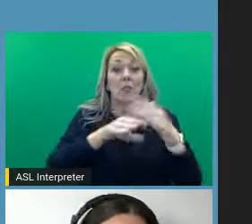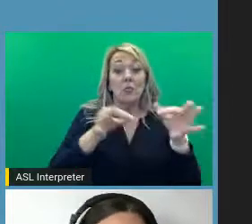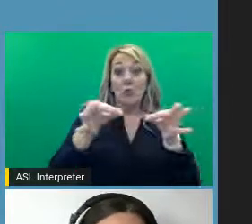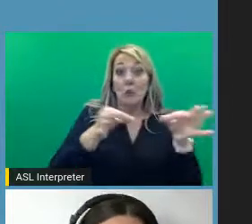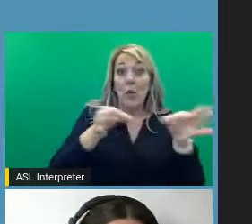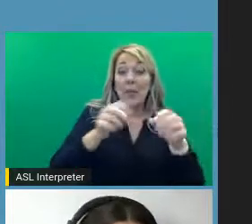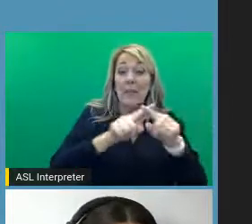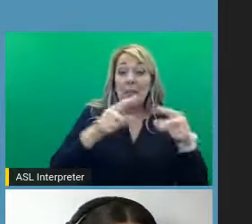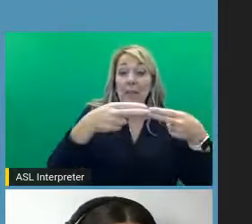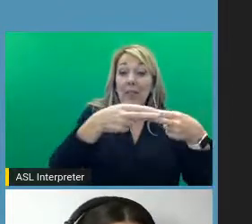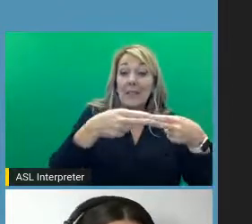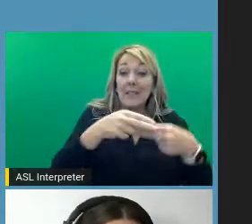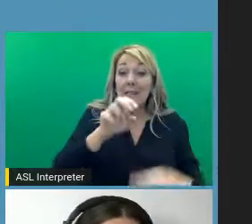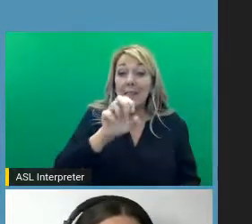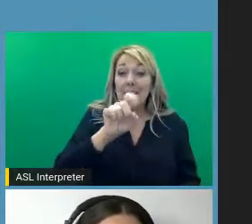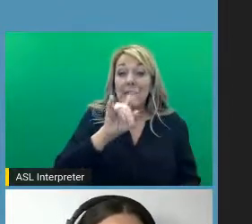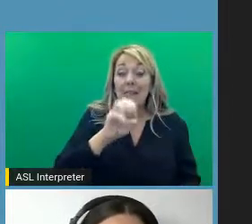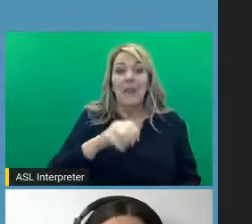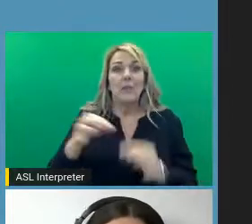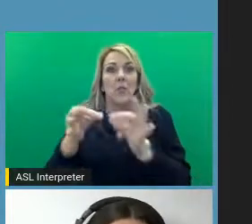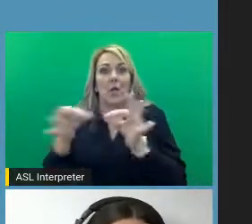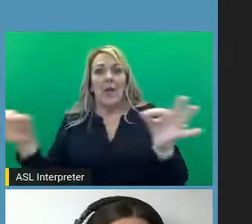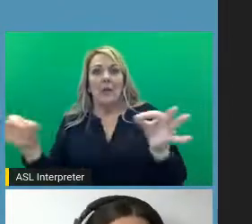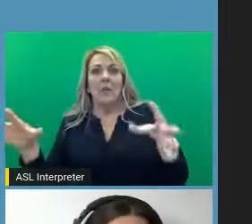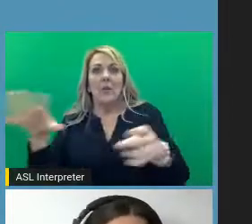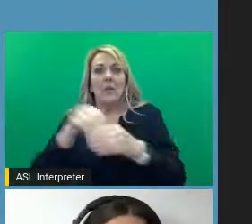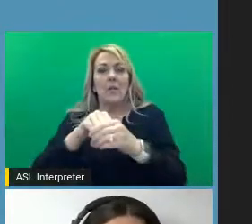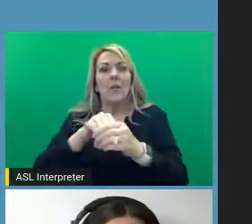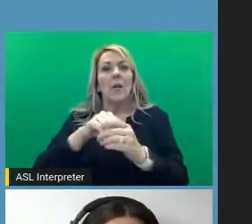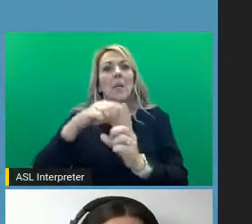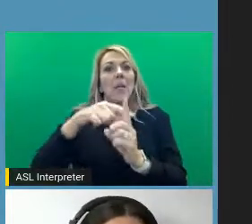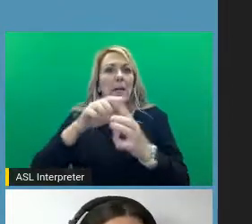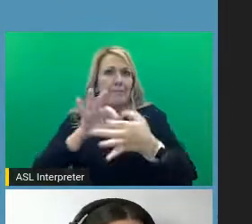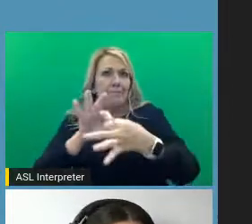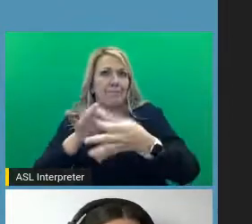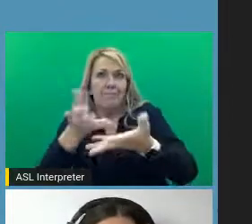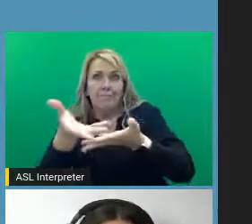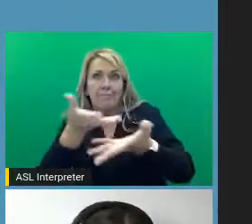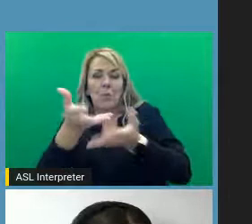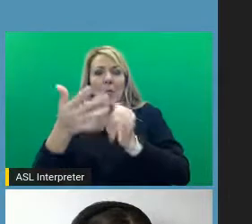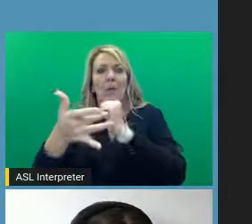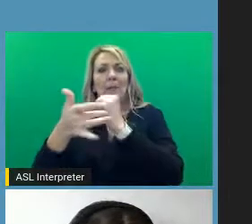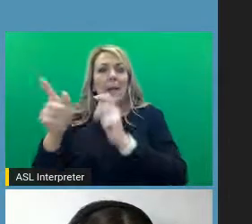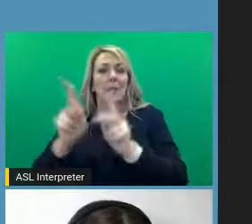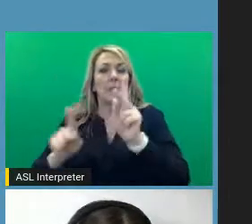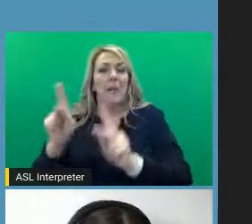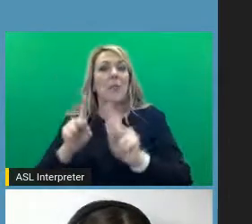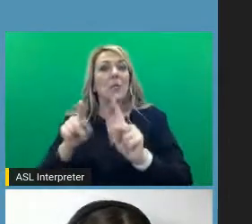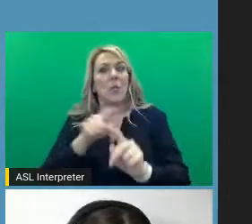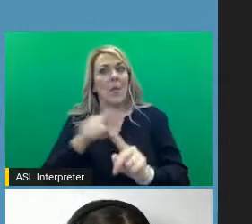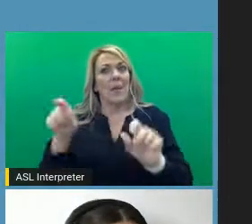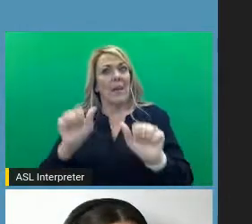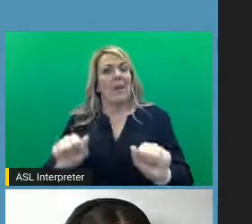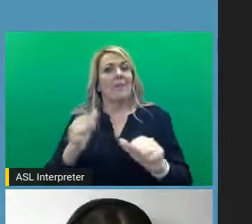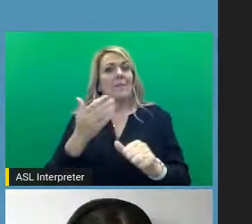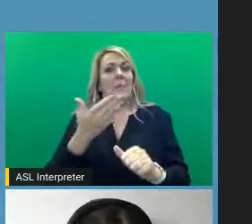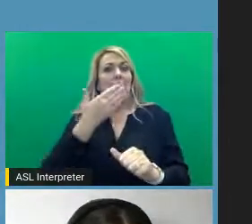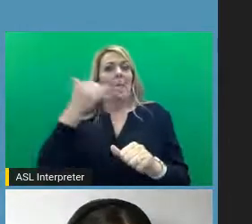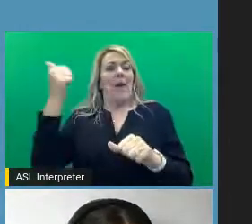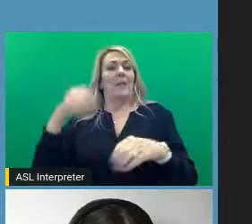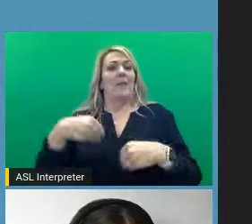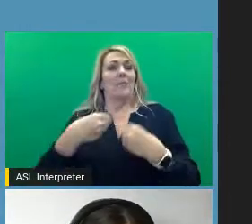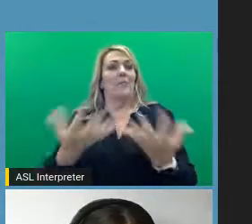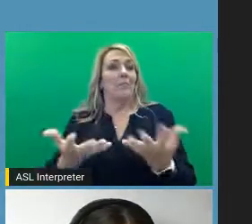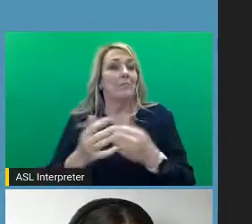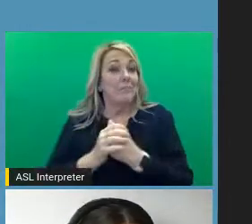content, using inclusive language, and cooperating with the tech teams to ensure that everyone can do their best, that we can deliver the